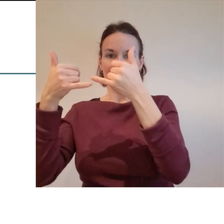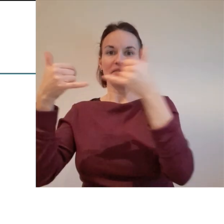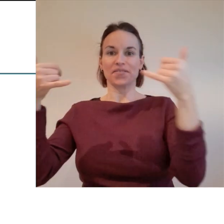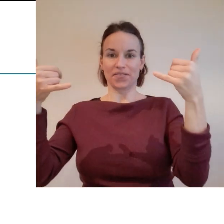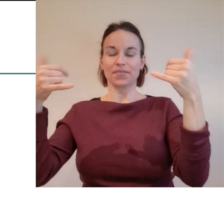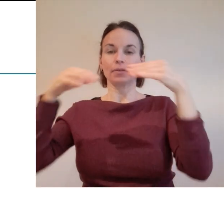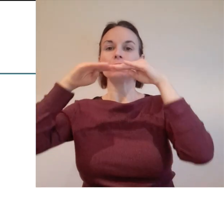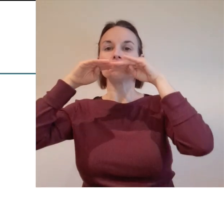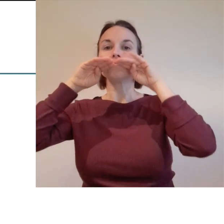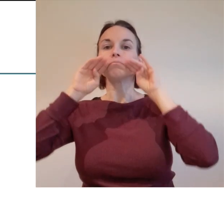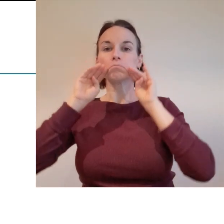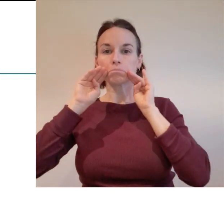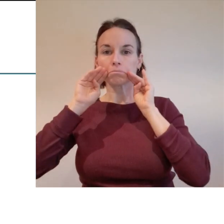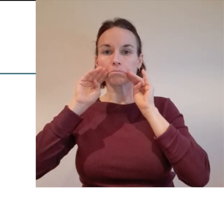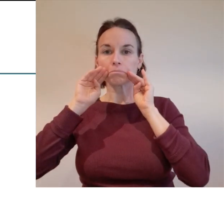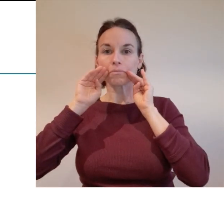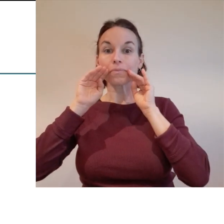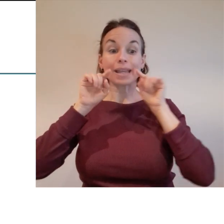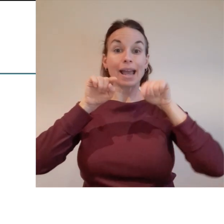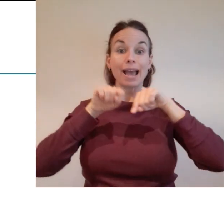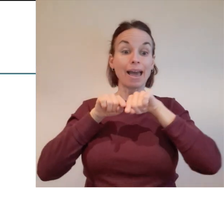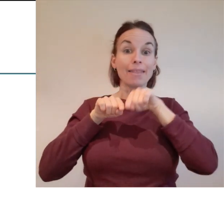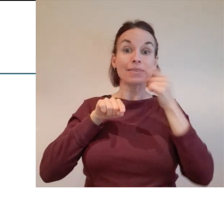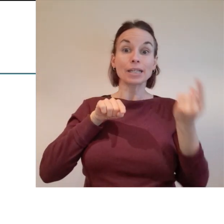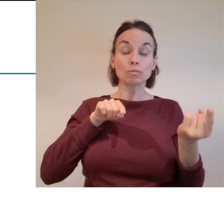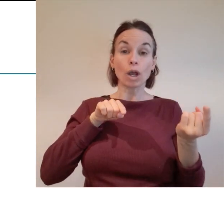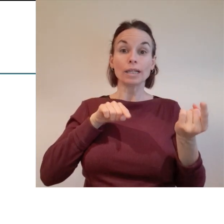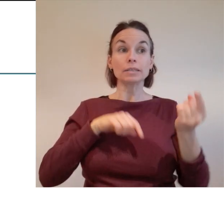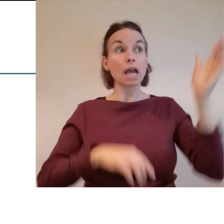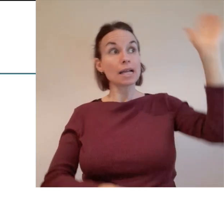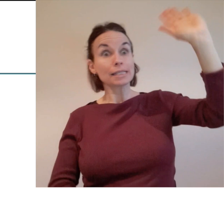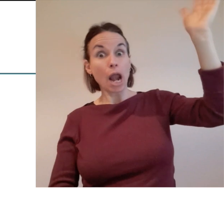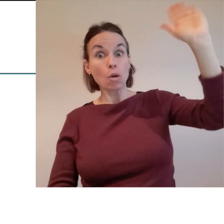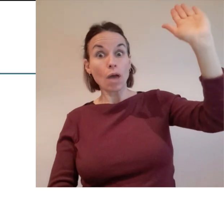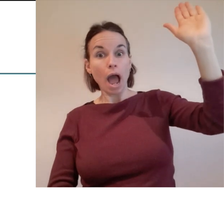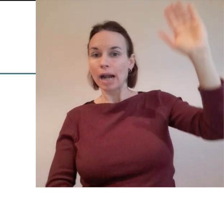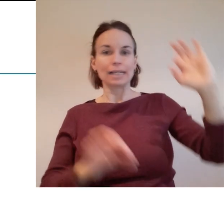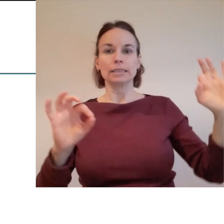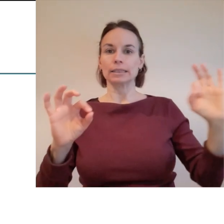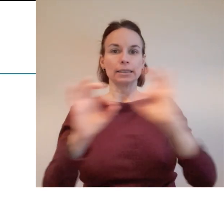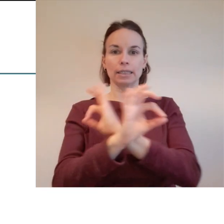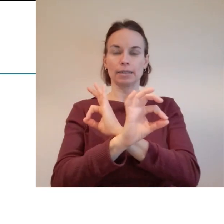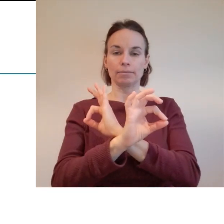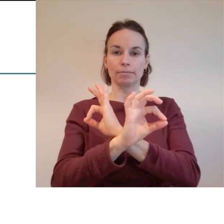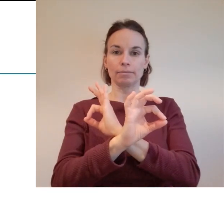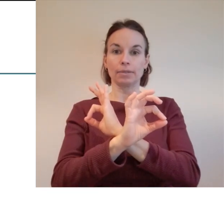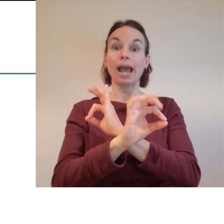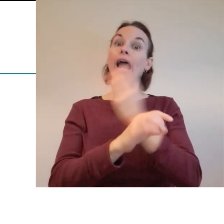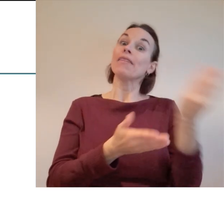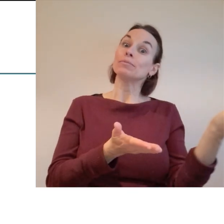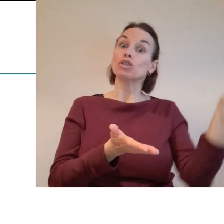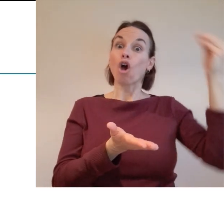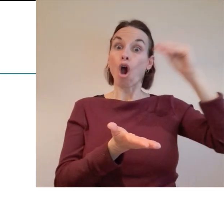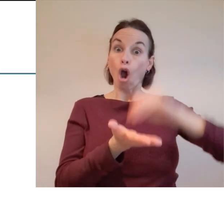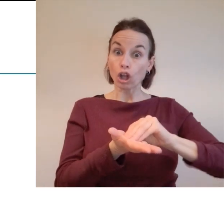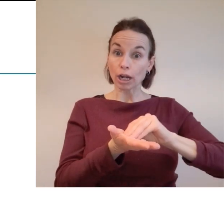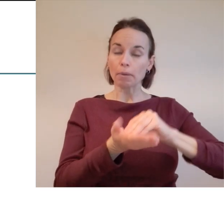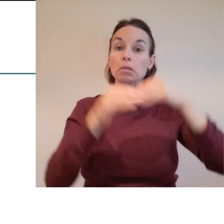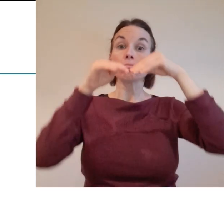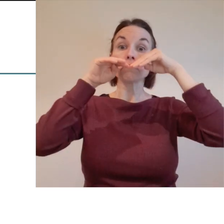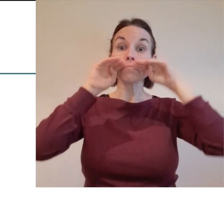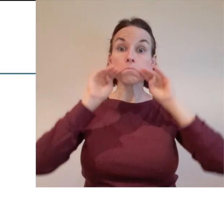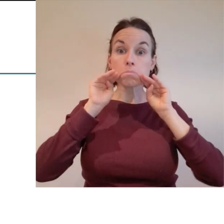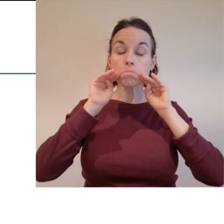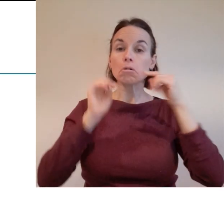classifier person approaching. It is not present during the production of the sign greet, and it is used again with